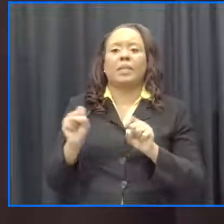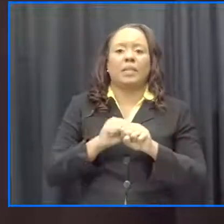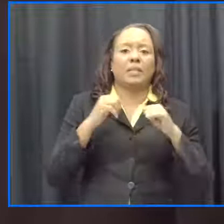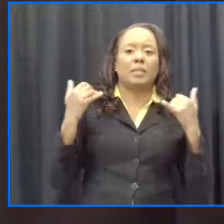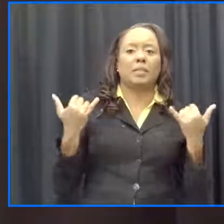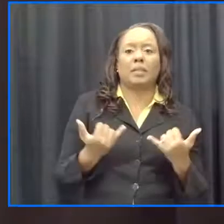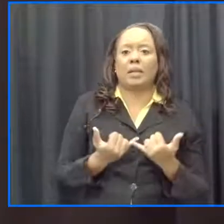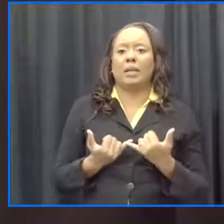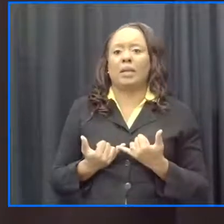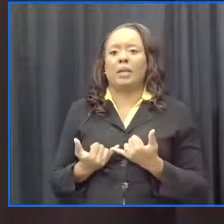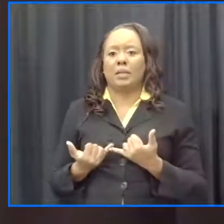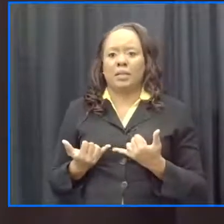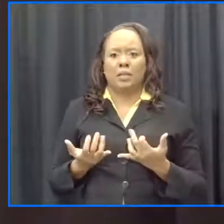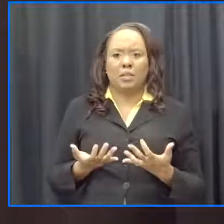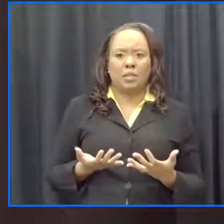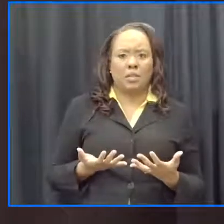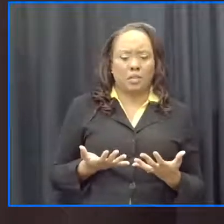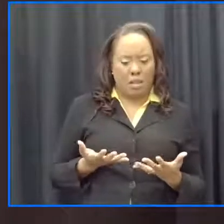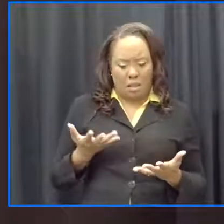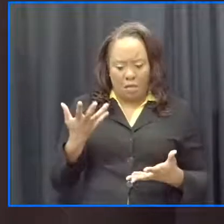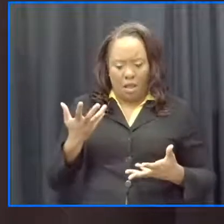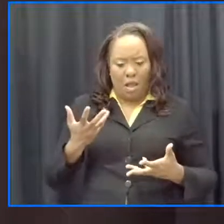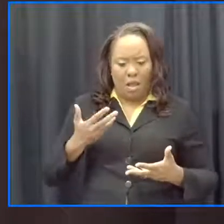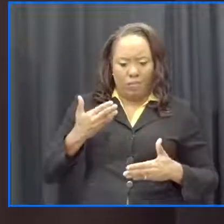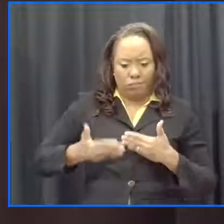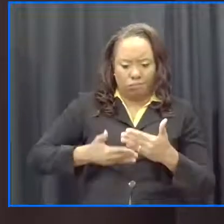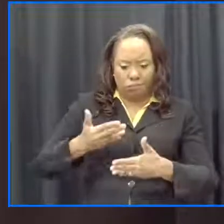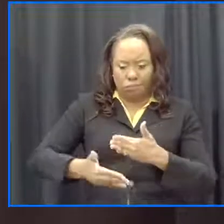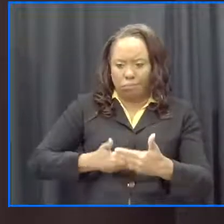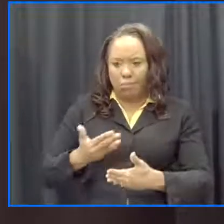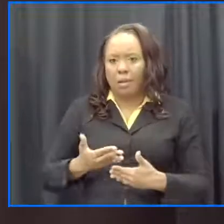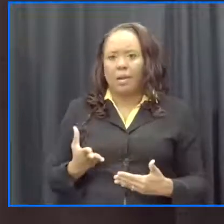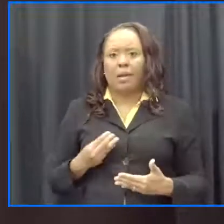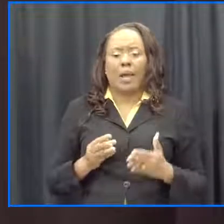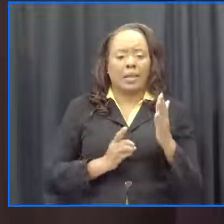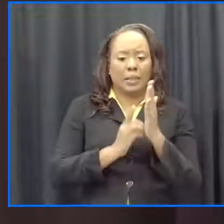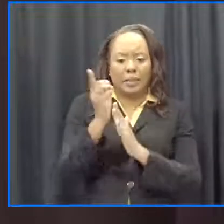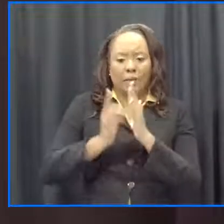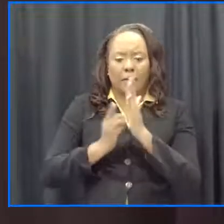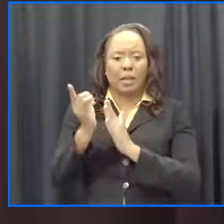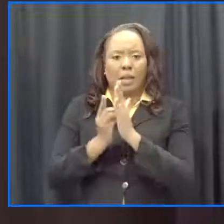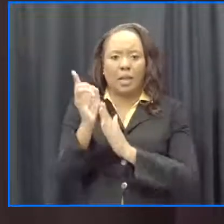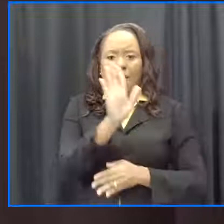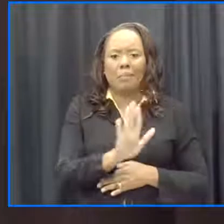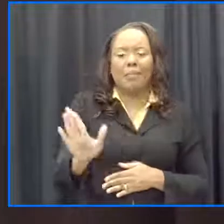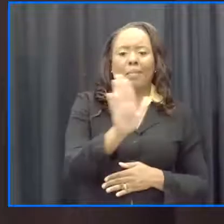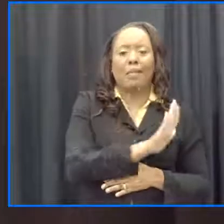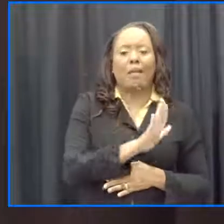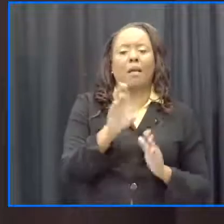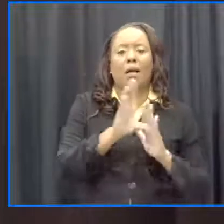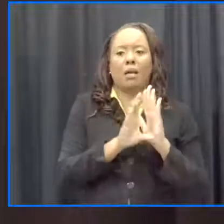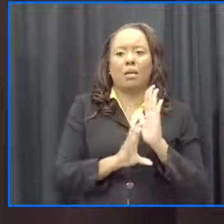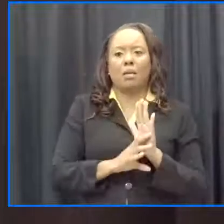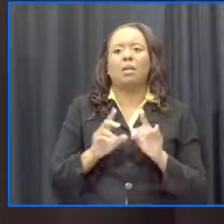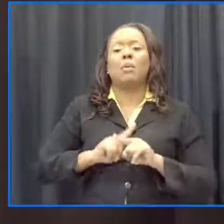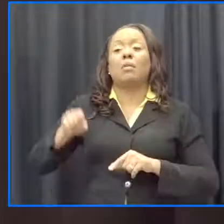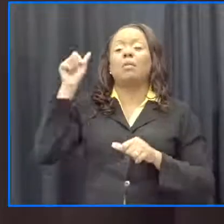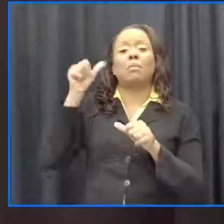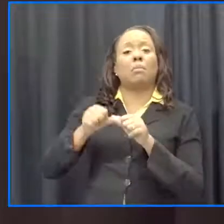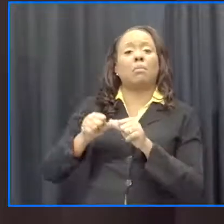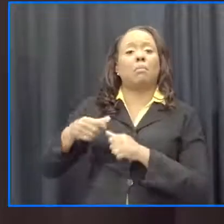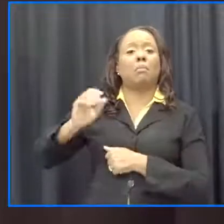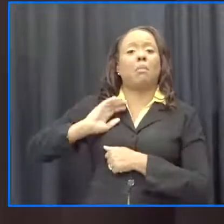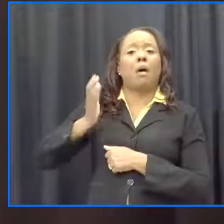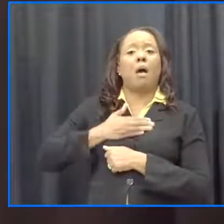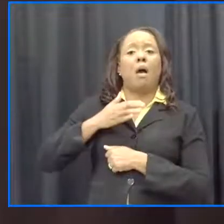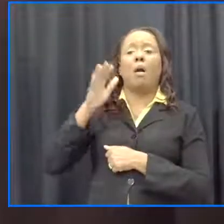ensure that our supreme law takes into account, where appropriate, the developments in the law and our changing societal